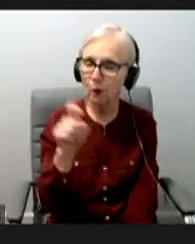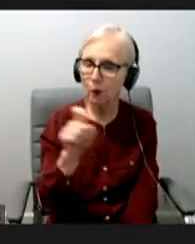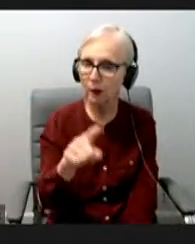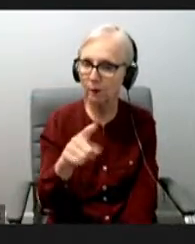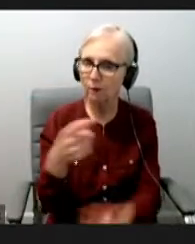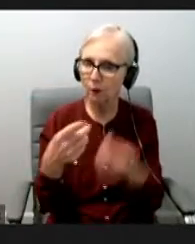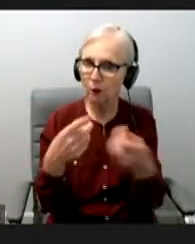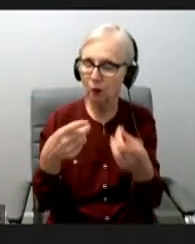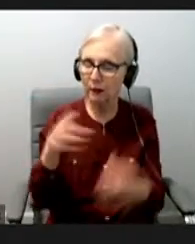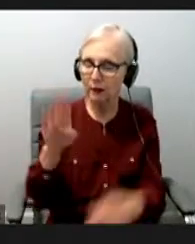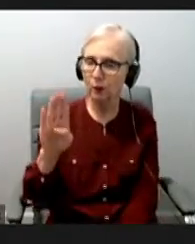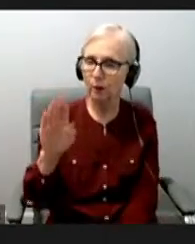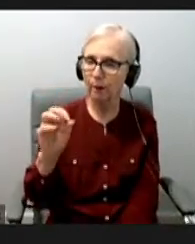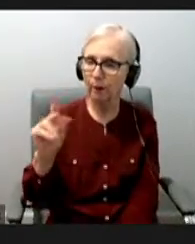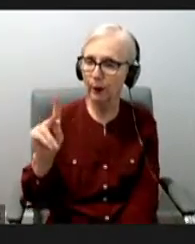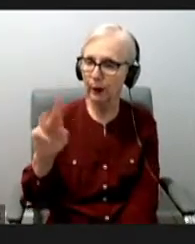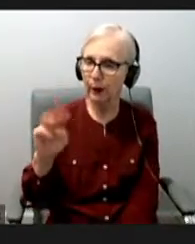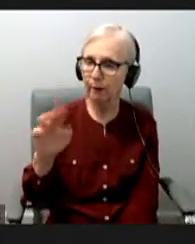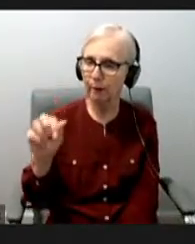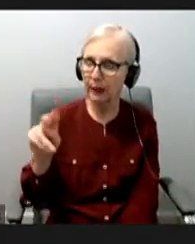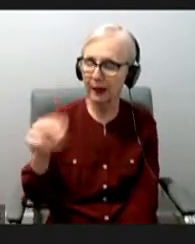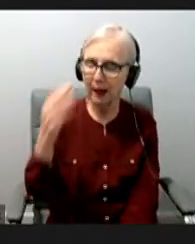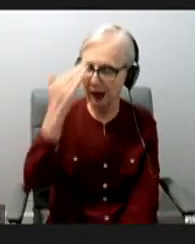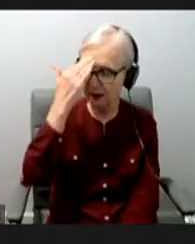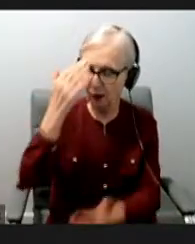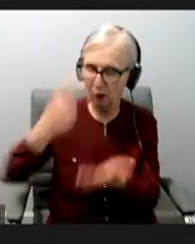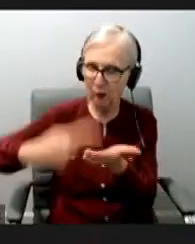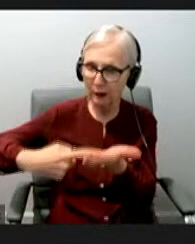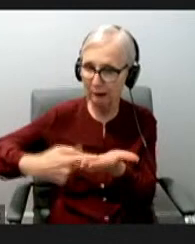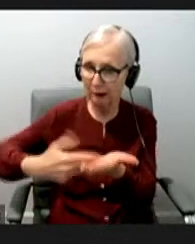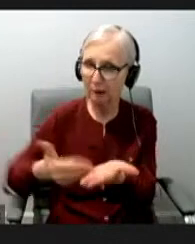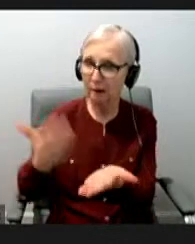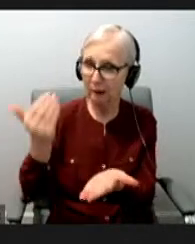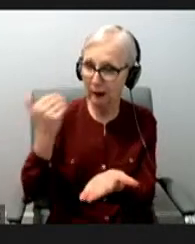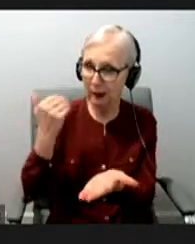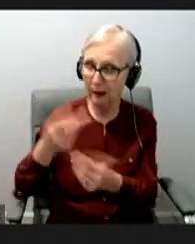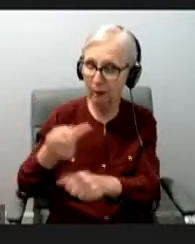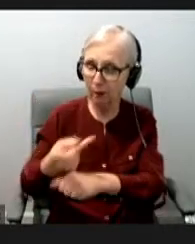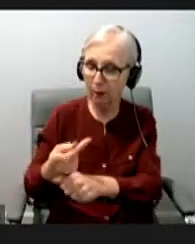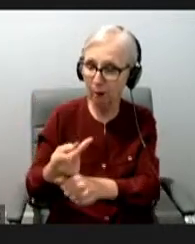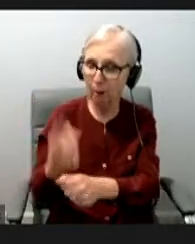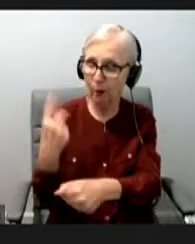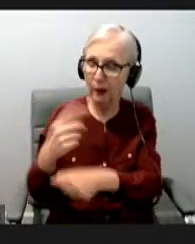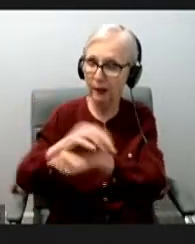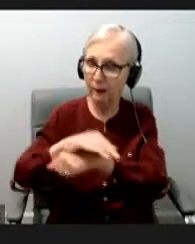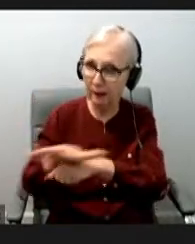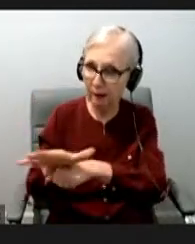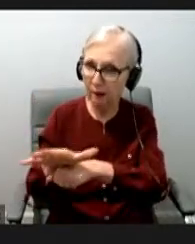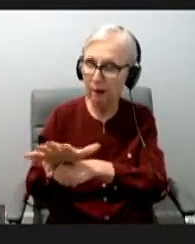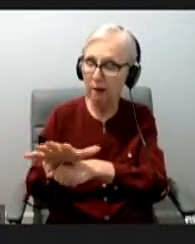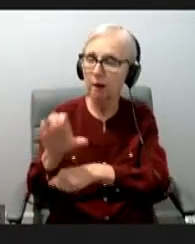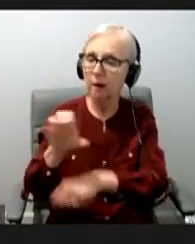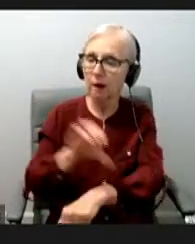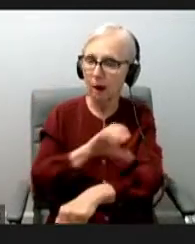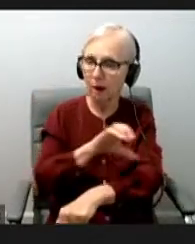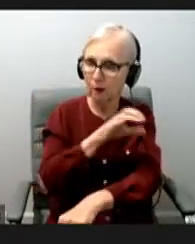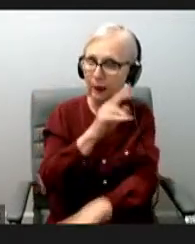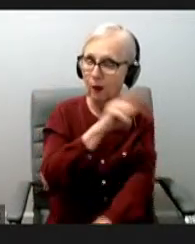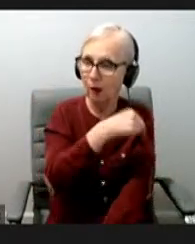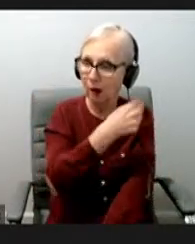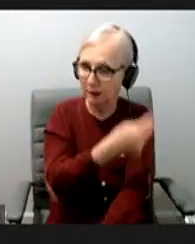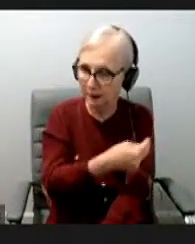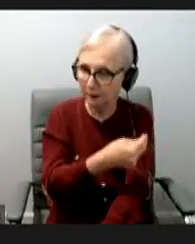Director Bookman. I know we've talked in the past about how in pre-pandemic times, Colorado hospitals had sort of evolved into